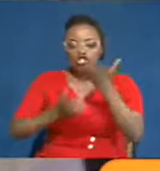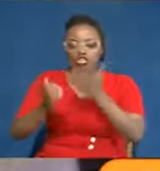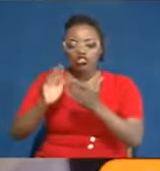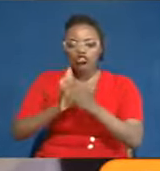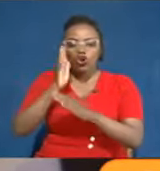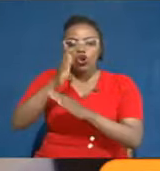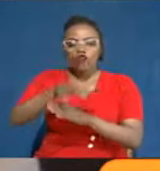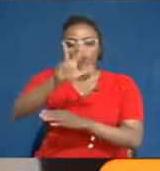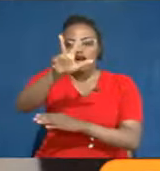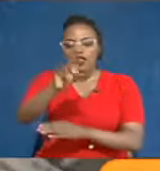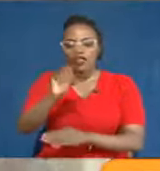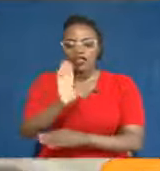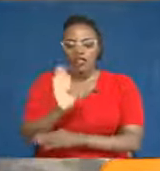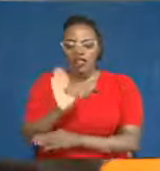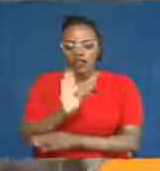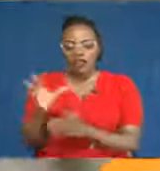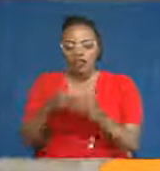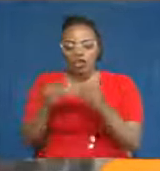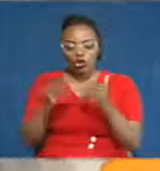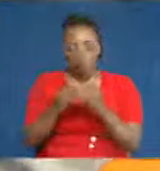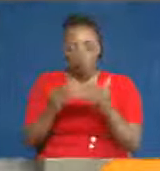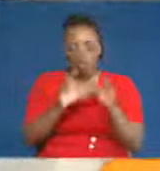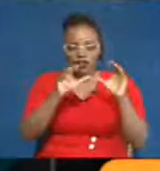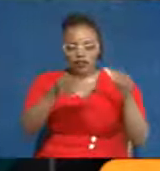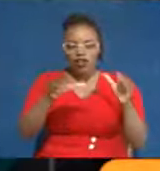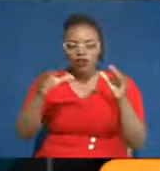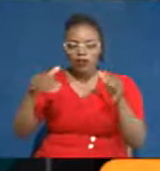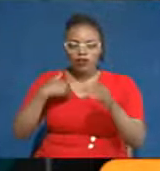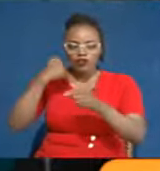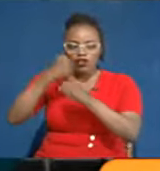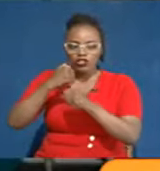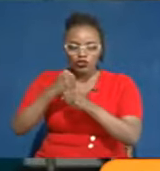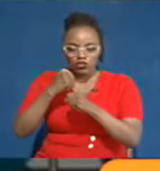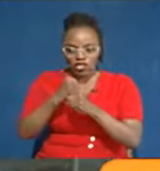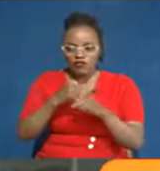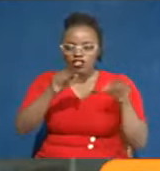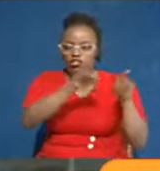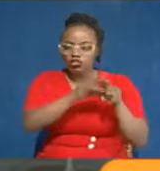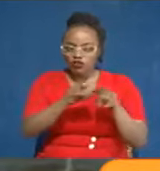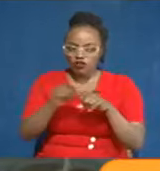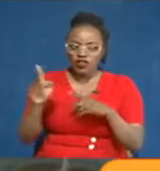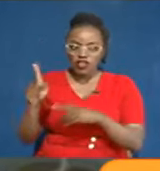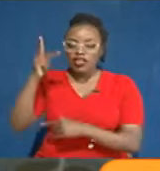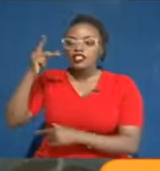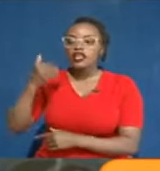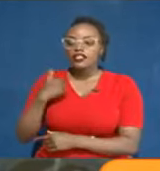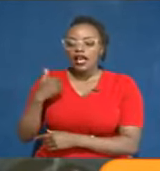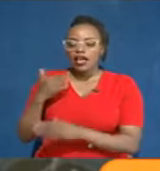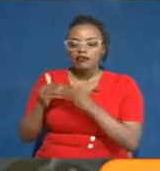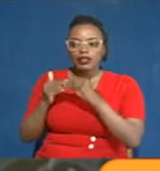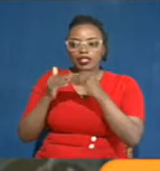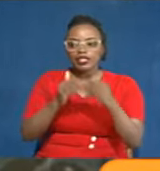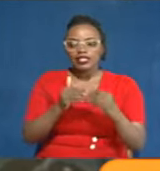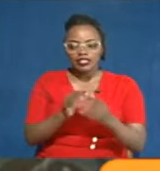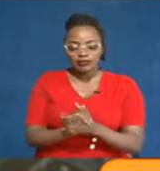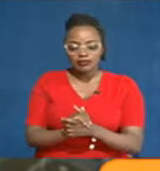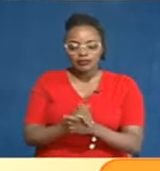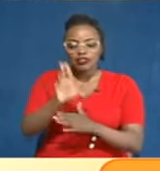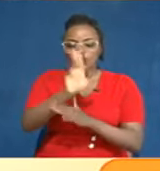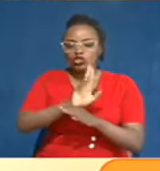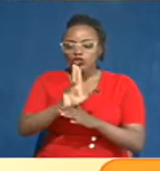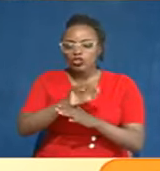more than $30 billion, with the company's research centers in Ghana and Kenya at the forefront.